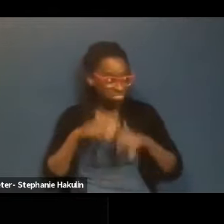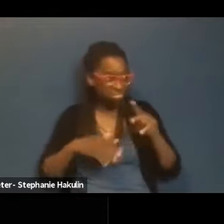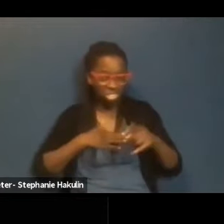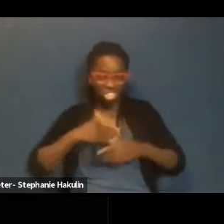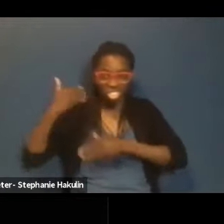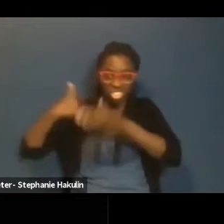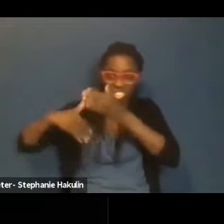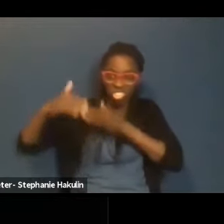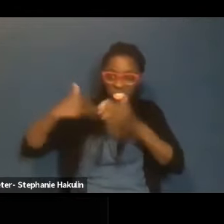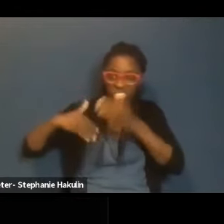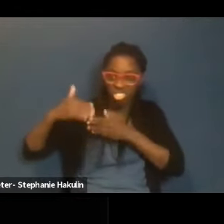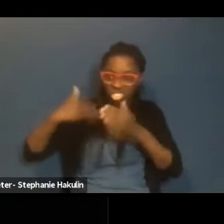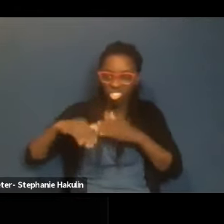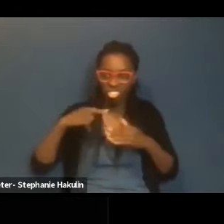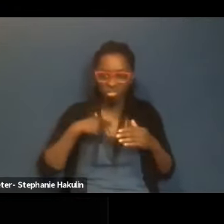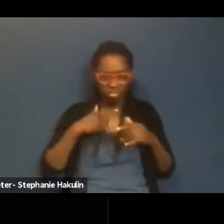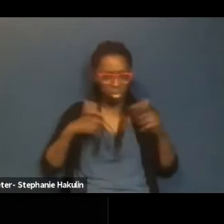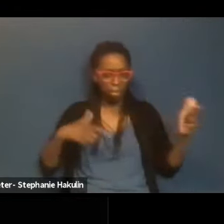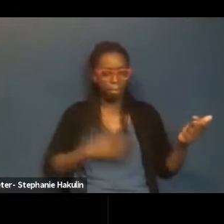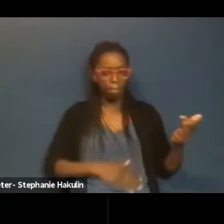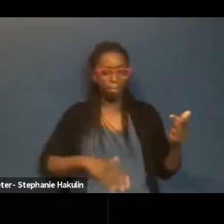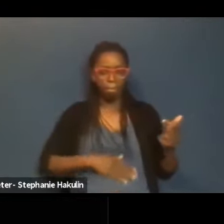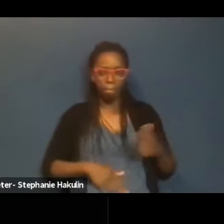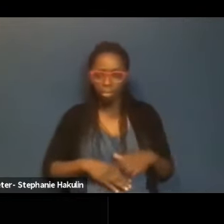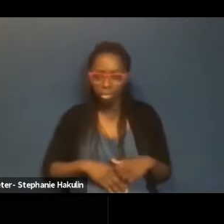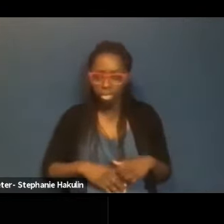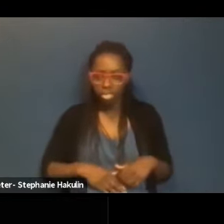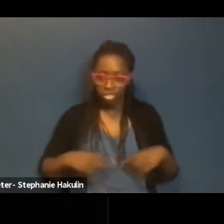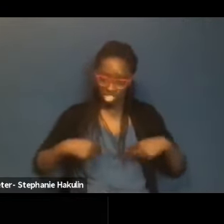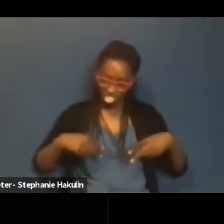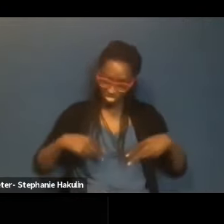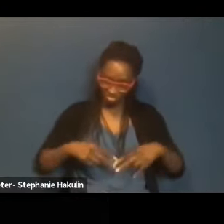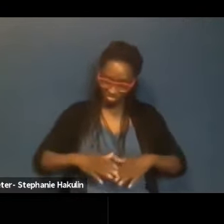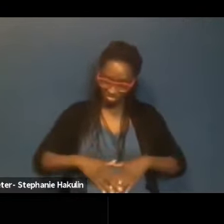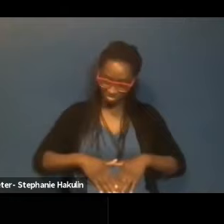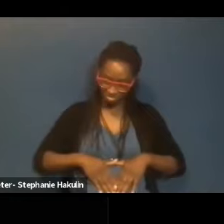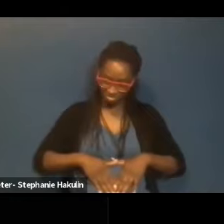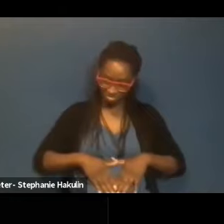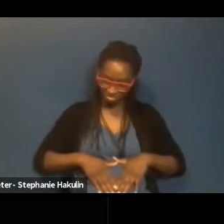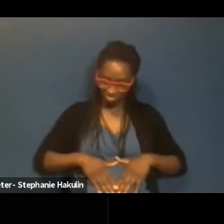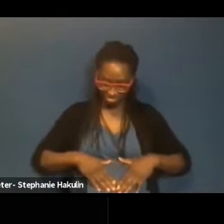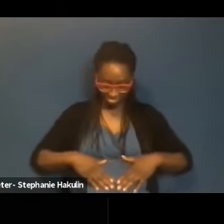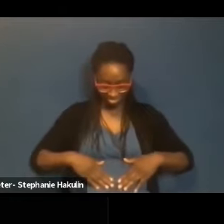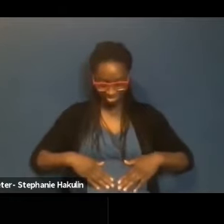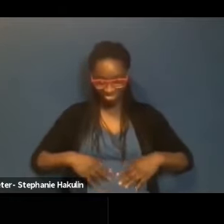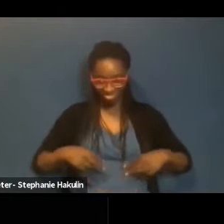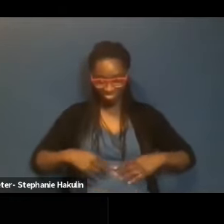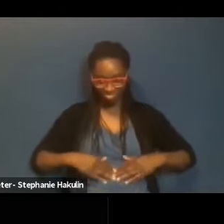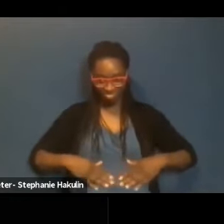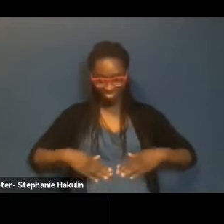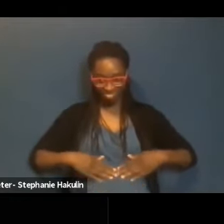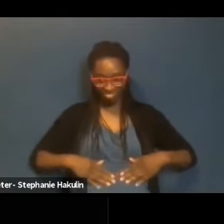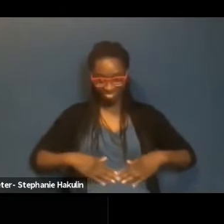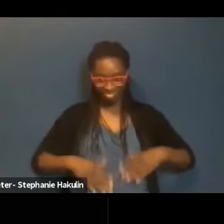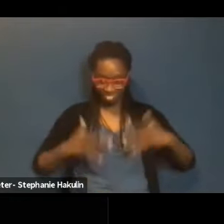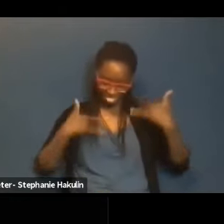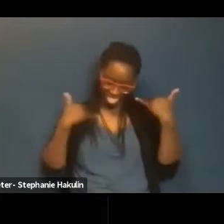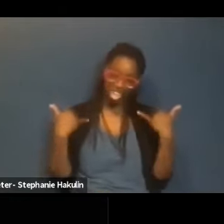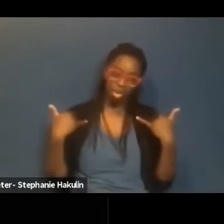So belly, belly, belly, belly, today I'm all